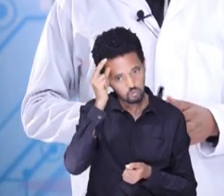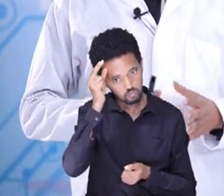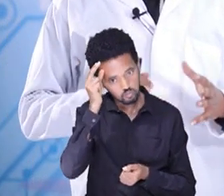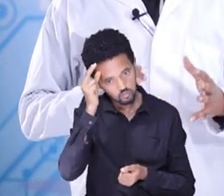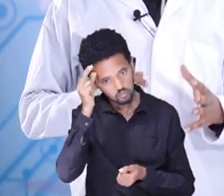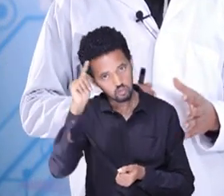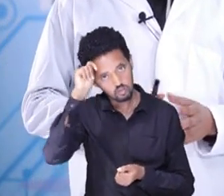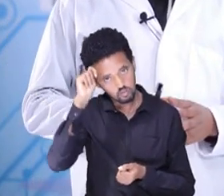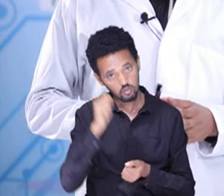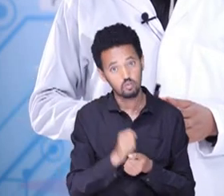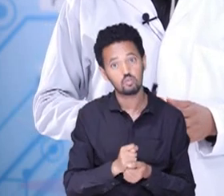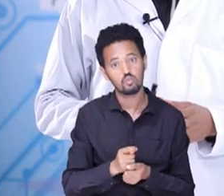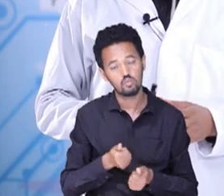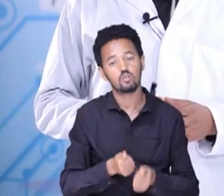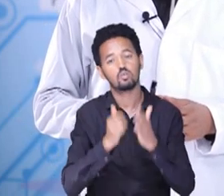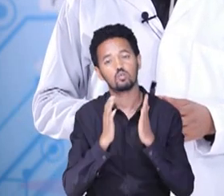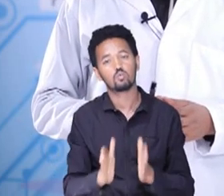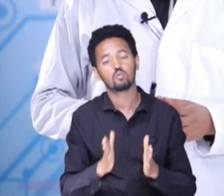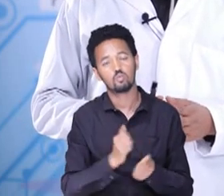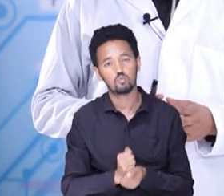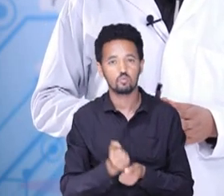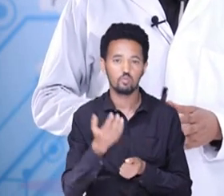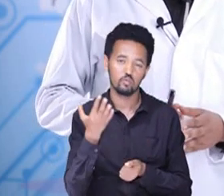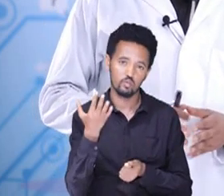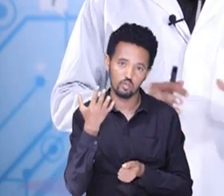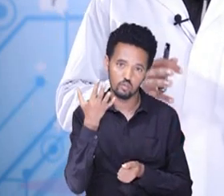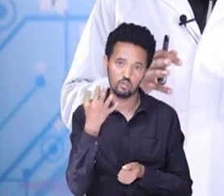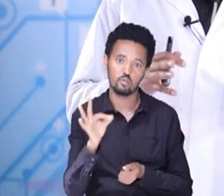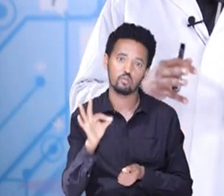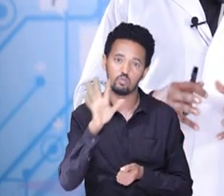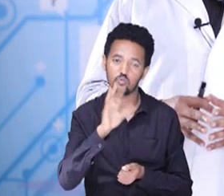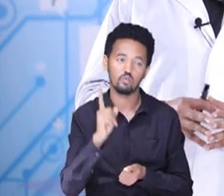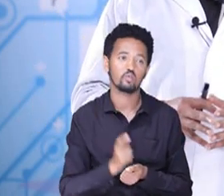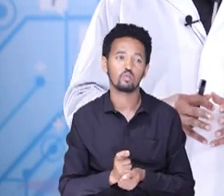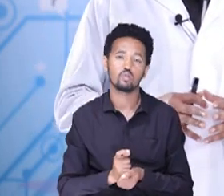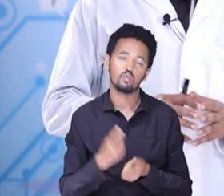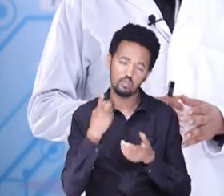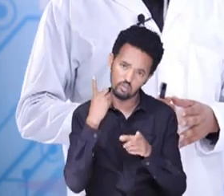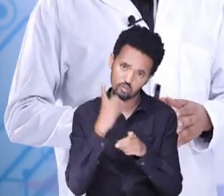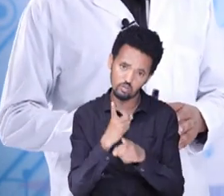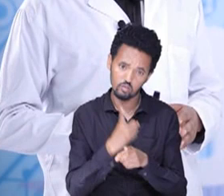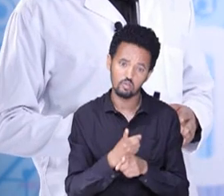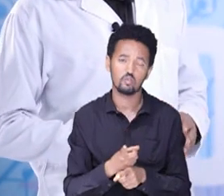Hawariat. This constitution was revised in 1955. There are factors for the revision of this